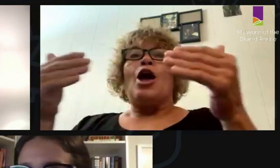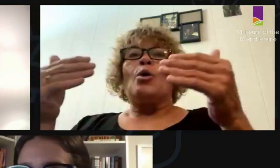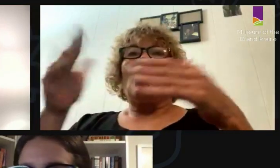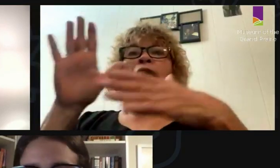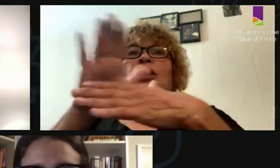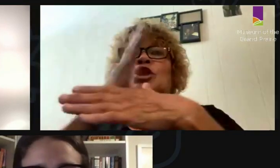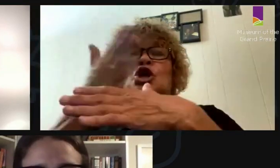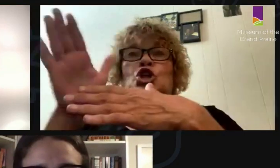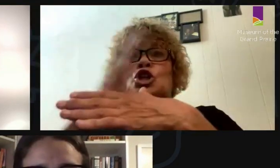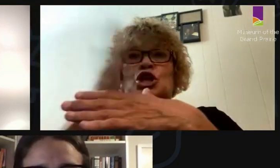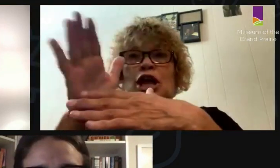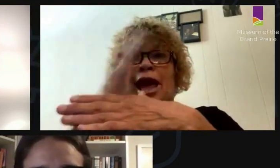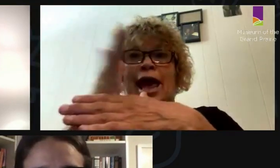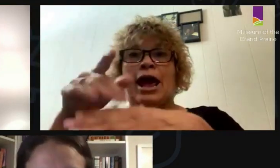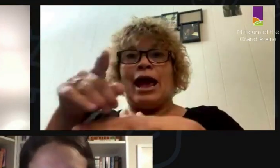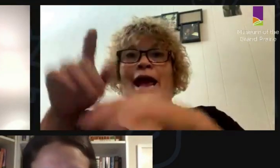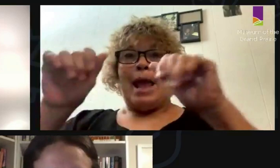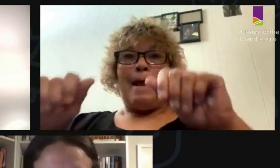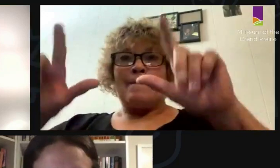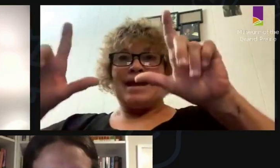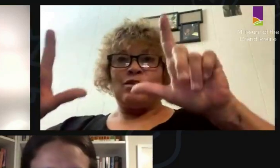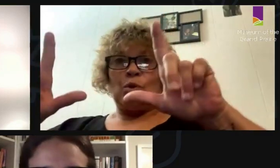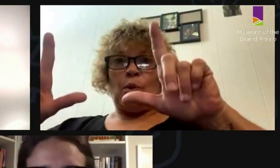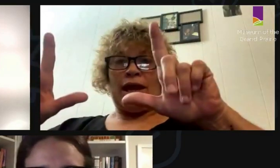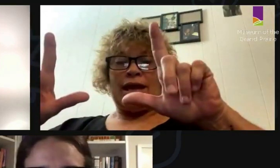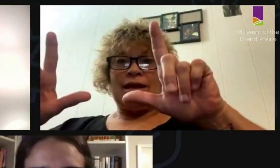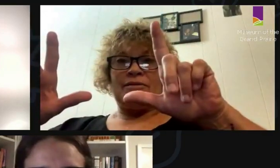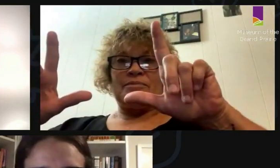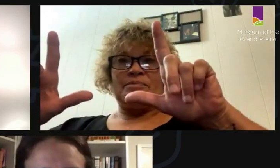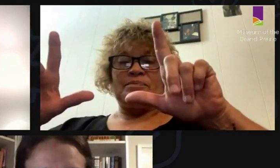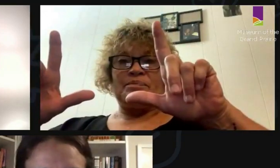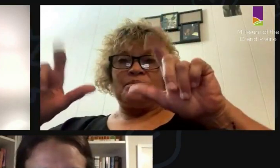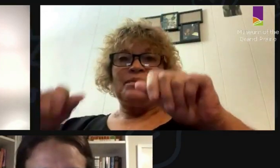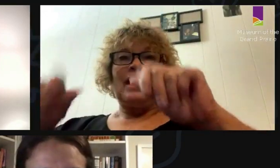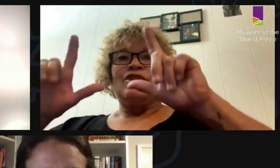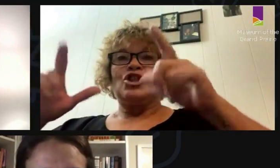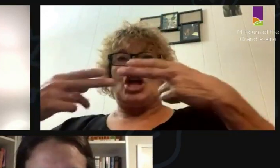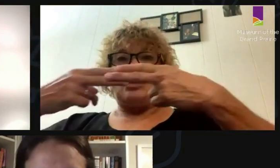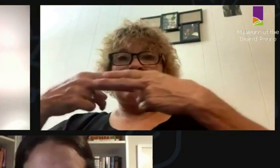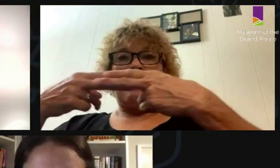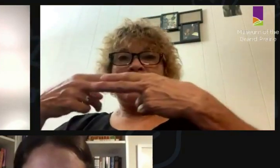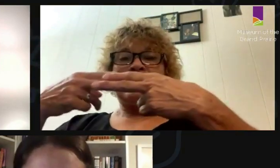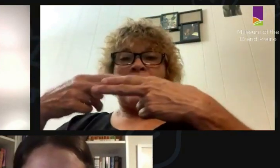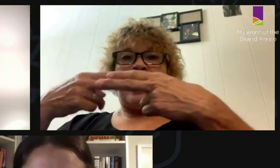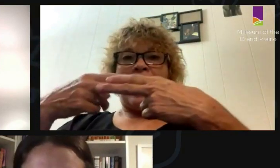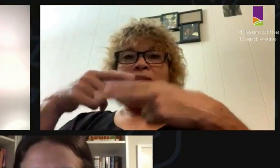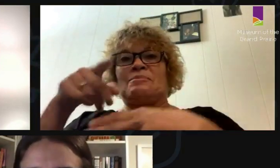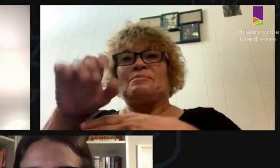share my screen, share a couple of slides.